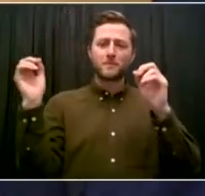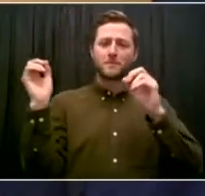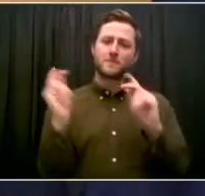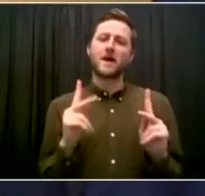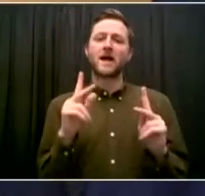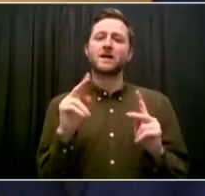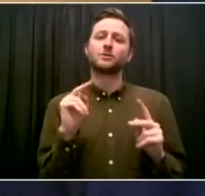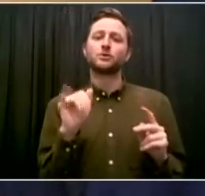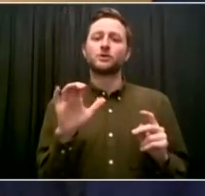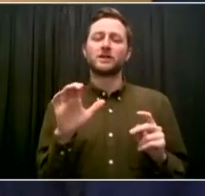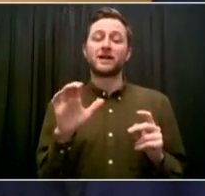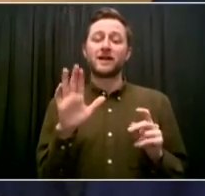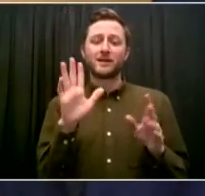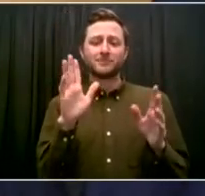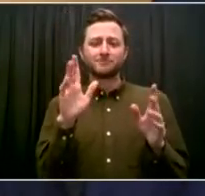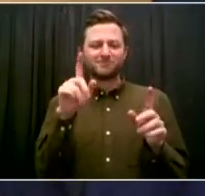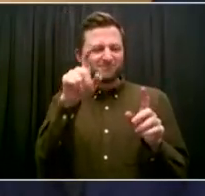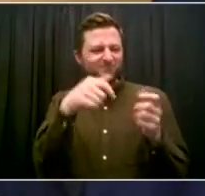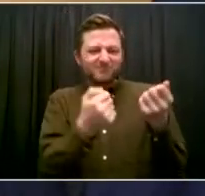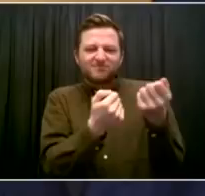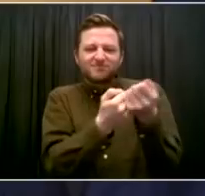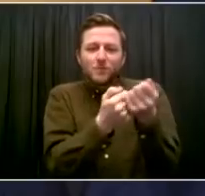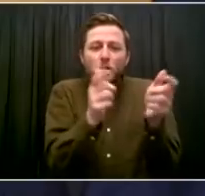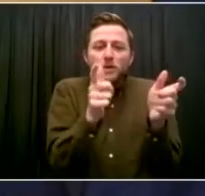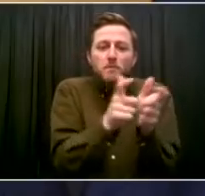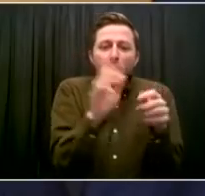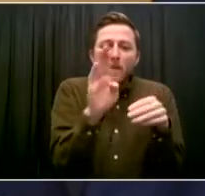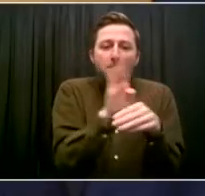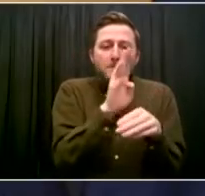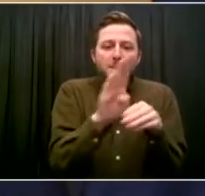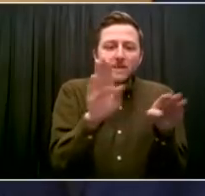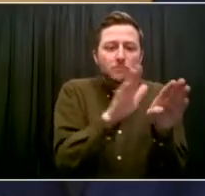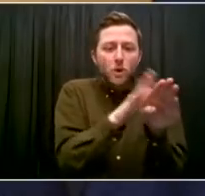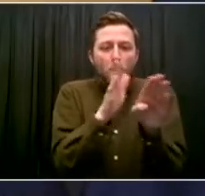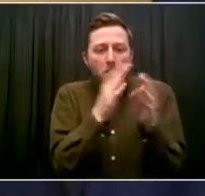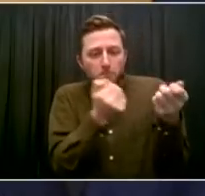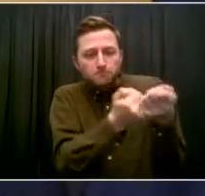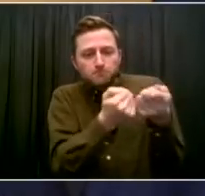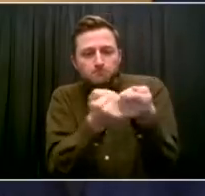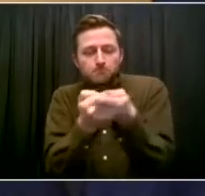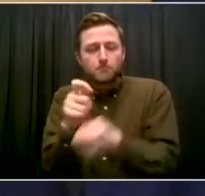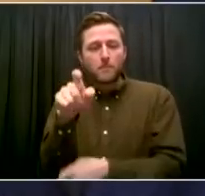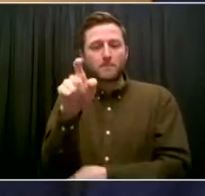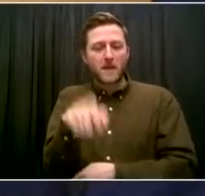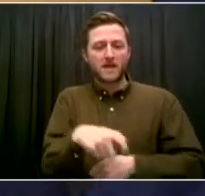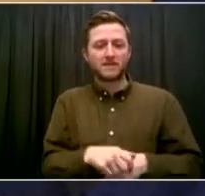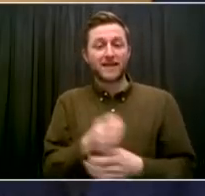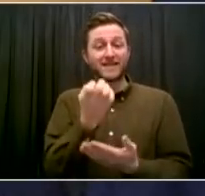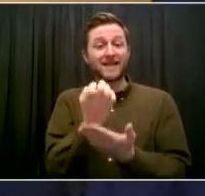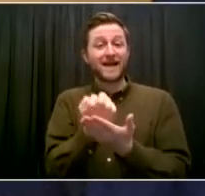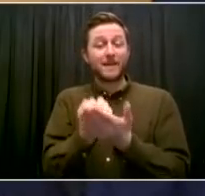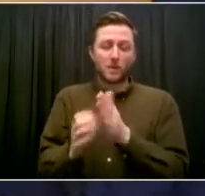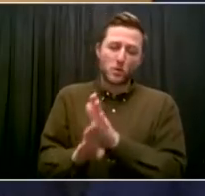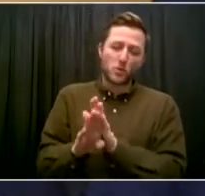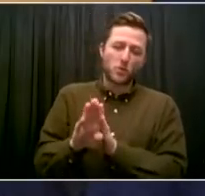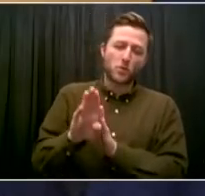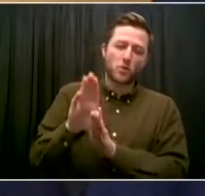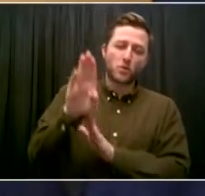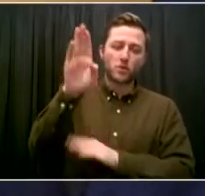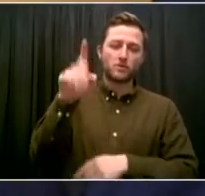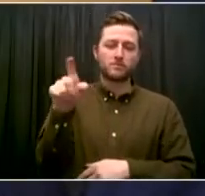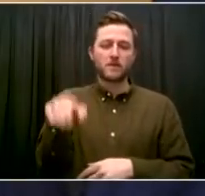our economy up and operating. Your actions are making a difference, New Yorkers, and these numbers prove